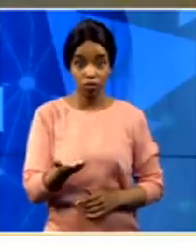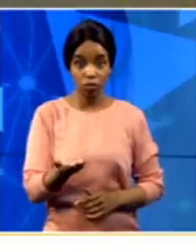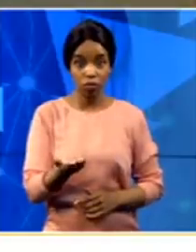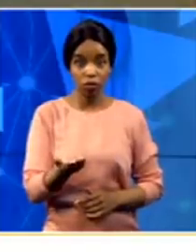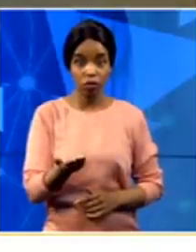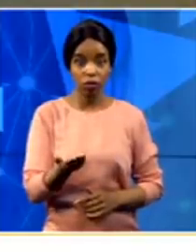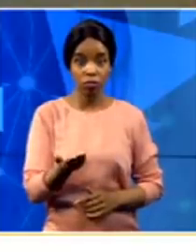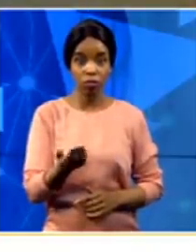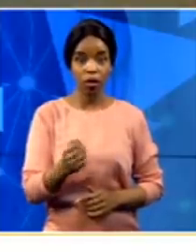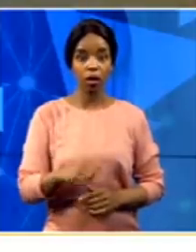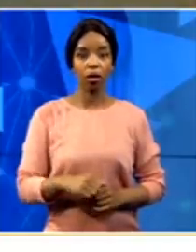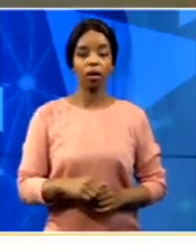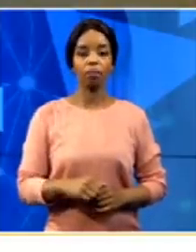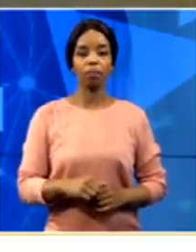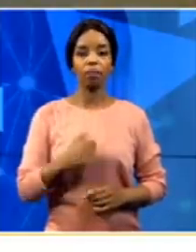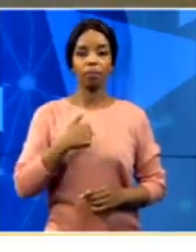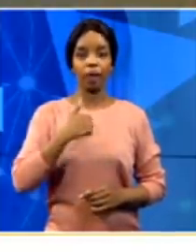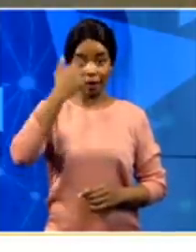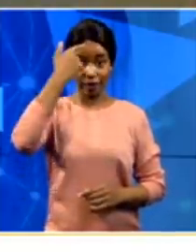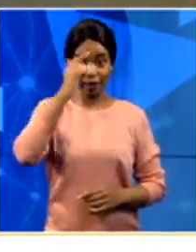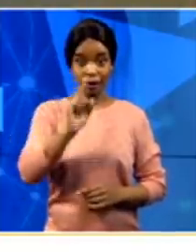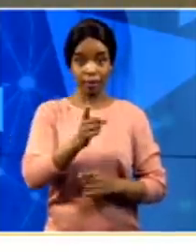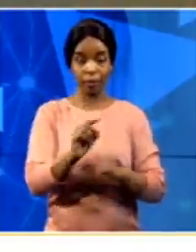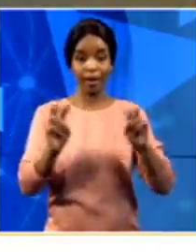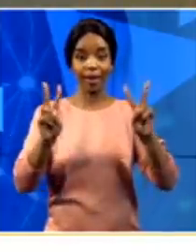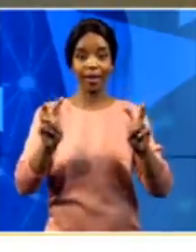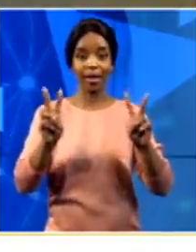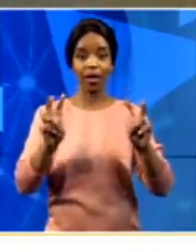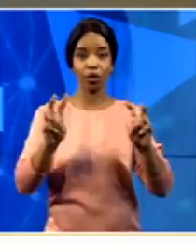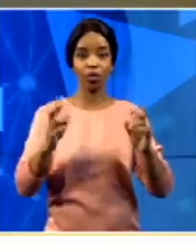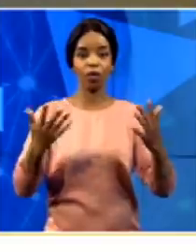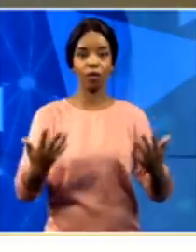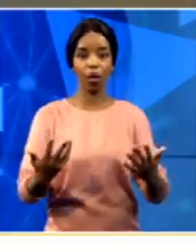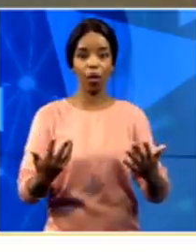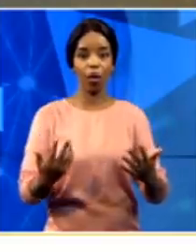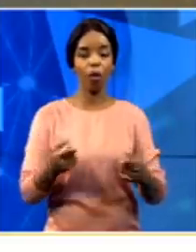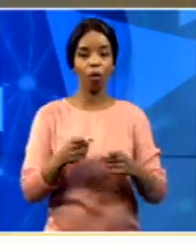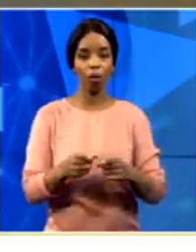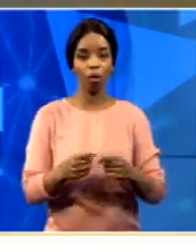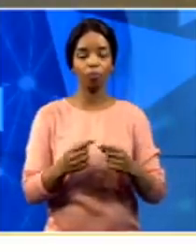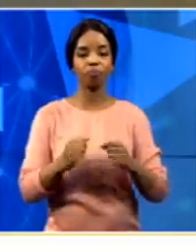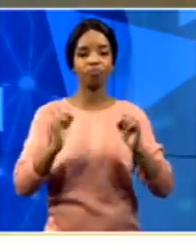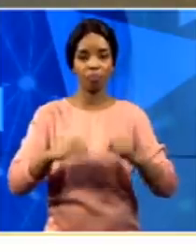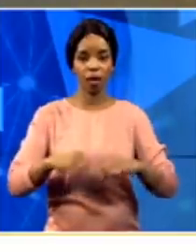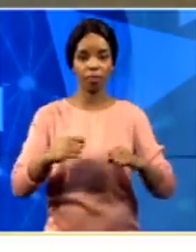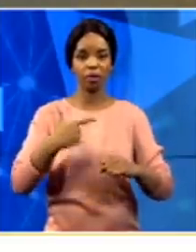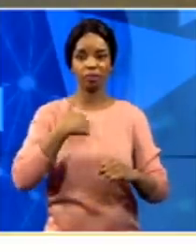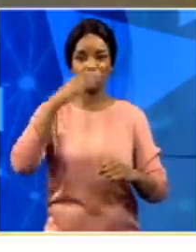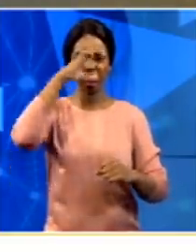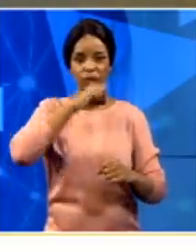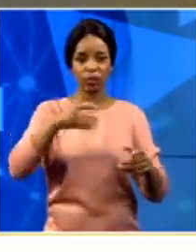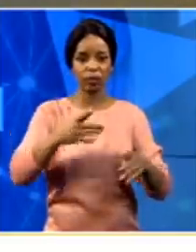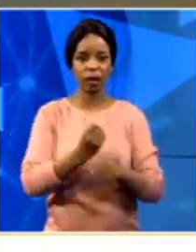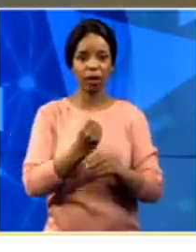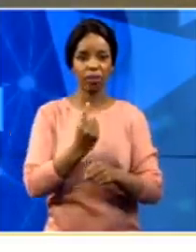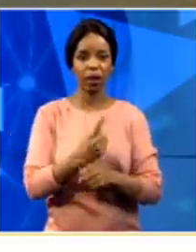Yeah, I think the just on the issue of the permit, I don't know. I suppose Richard is in Gauteng. There were centers that